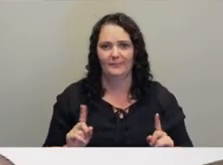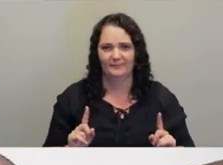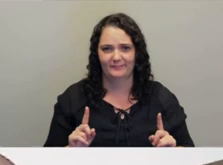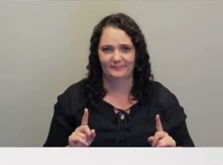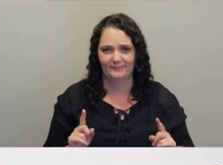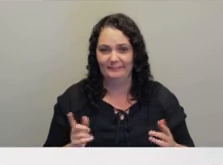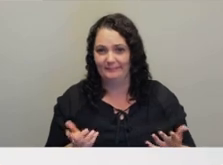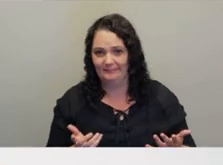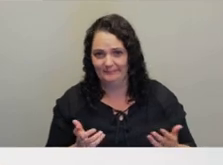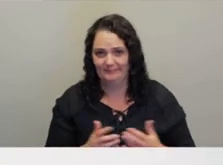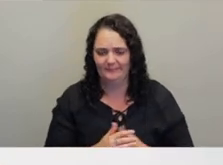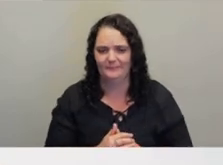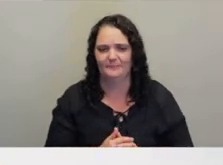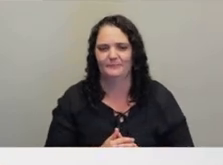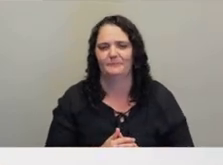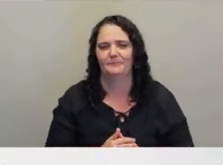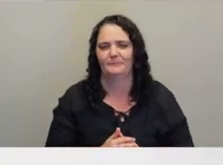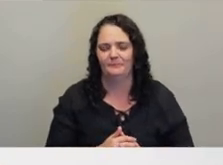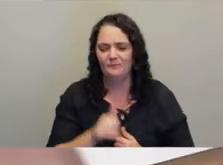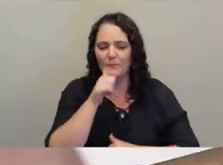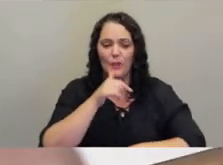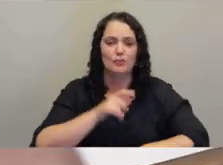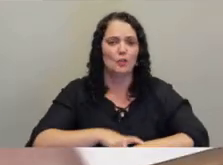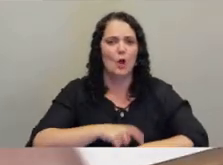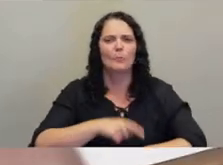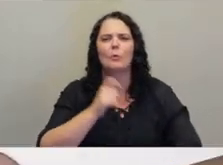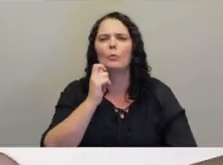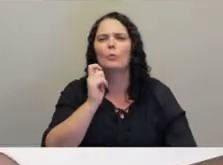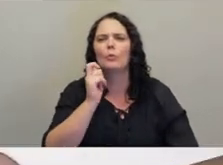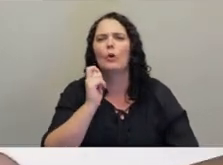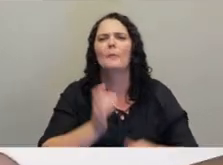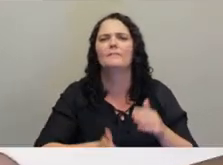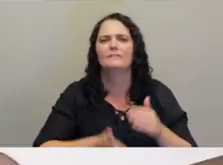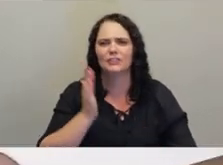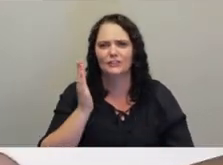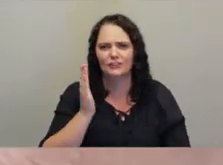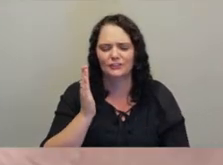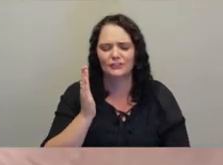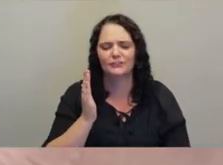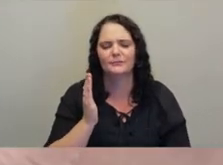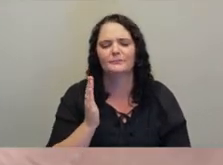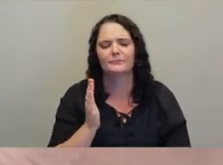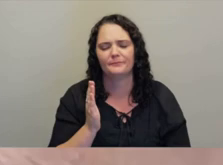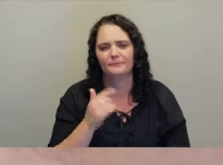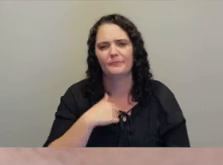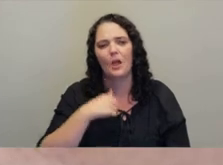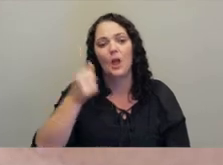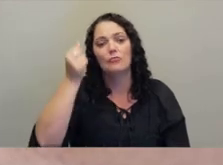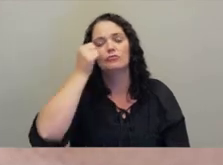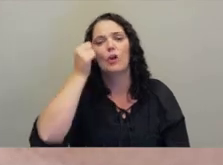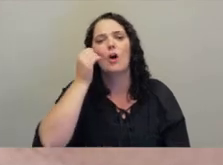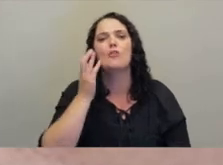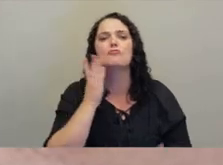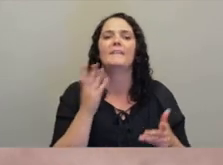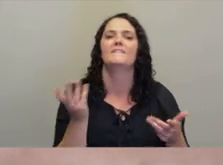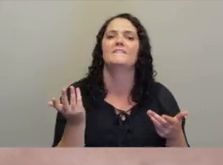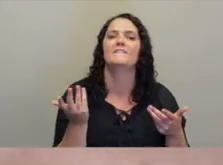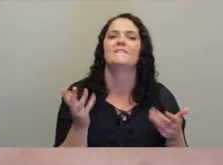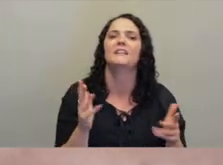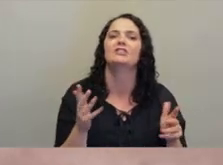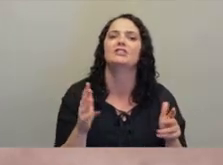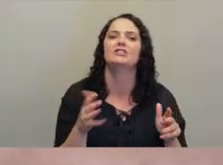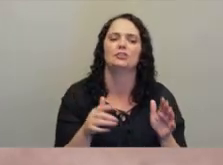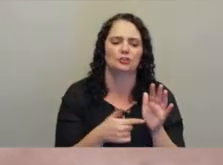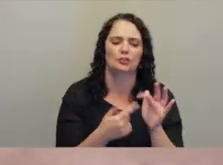few minutes left together. But I always do this exercise with my drawing students. And invariably by the end of the term, after they've done an